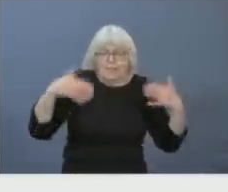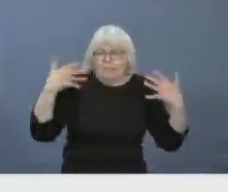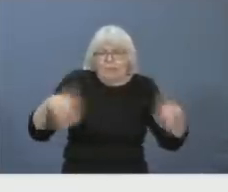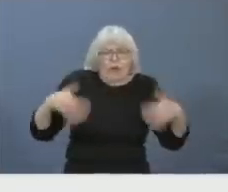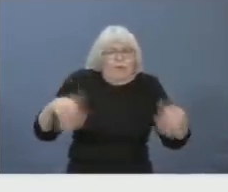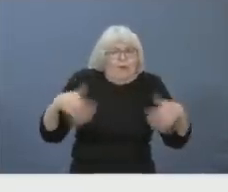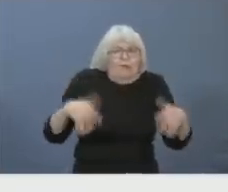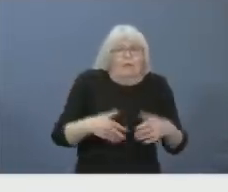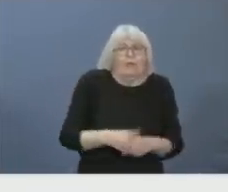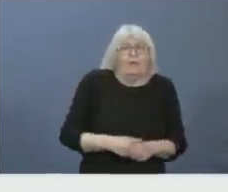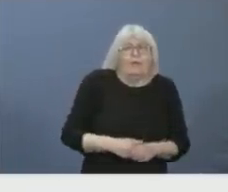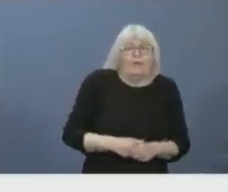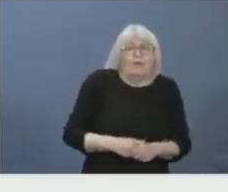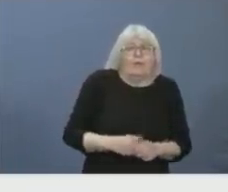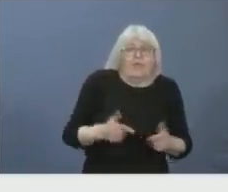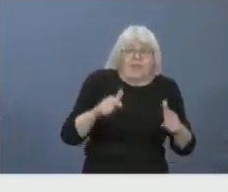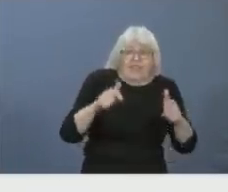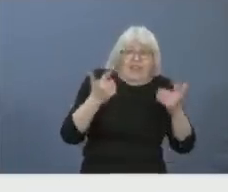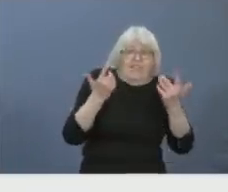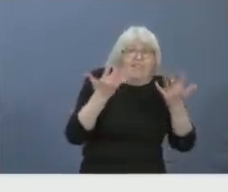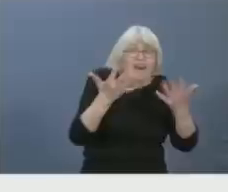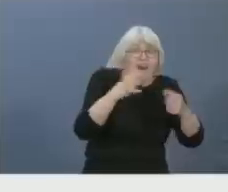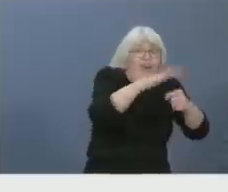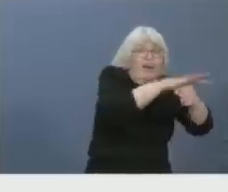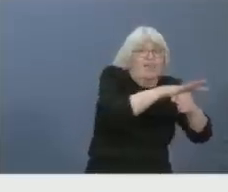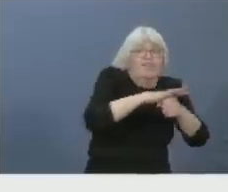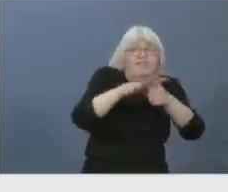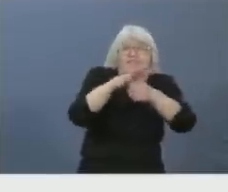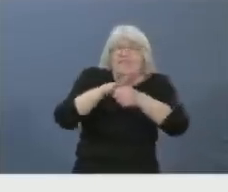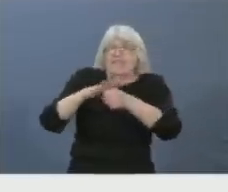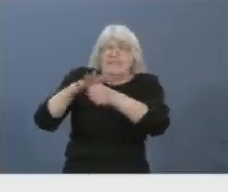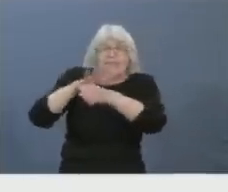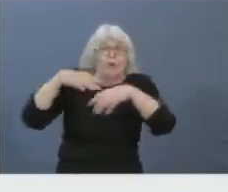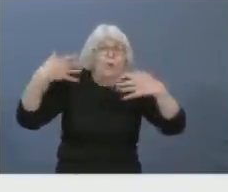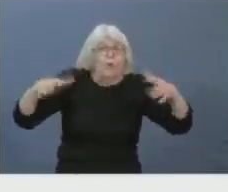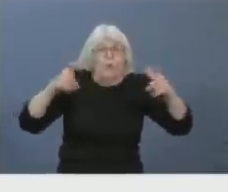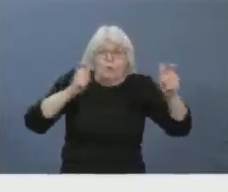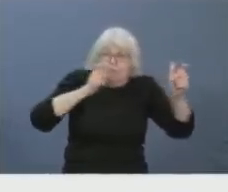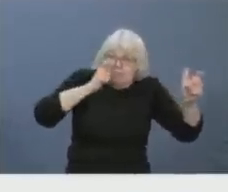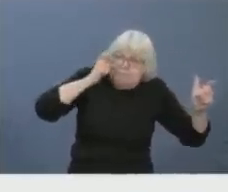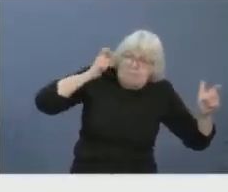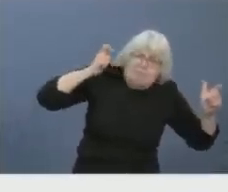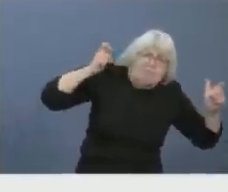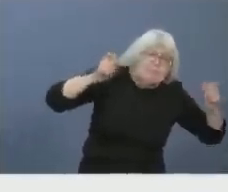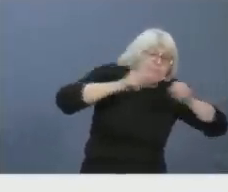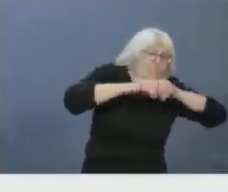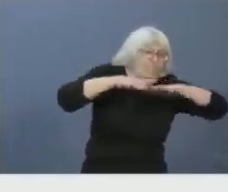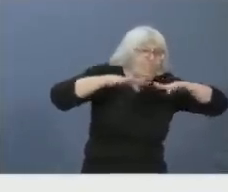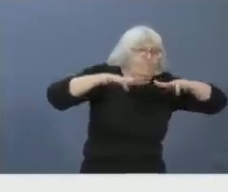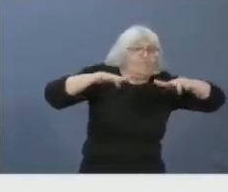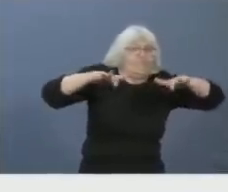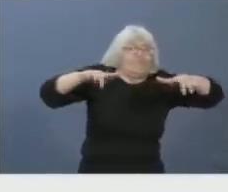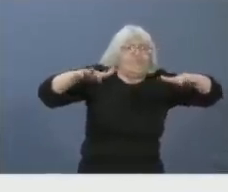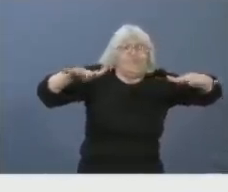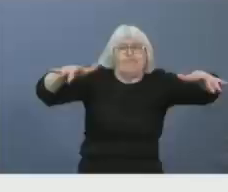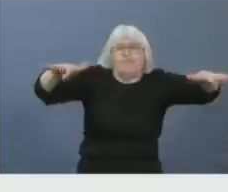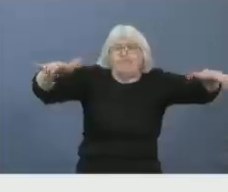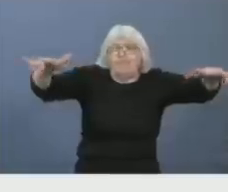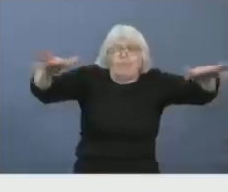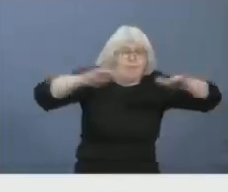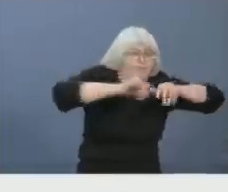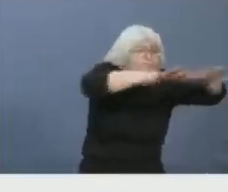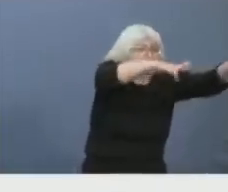The fire here is it's a big fire. It covers an incredible amount of territory. Much of